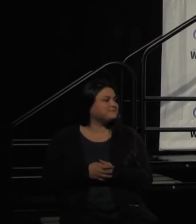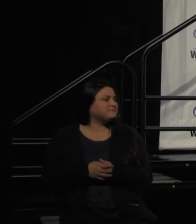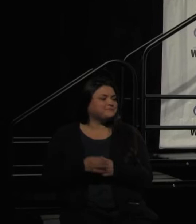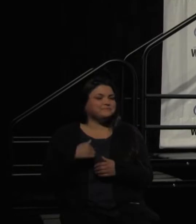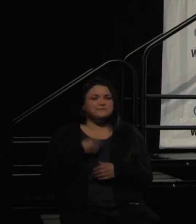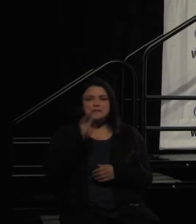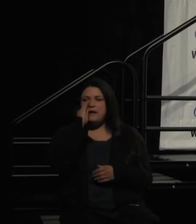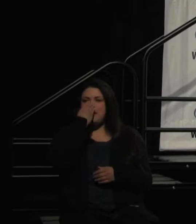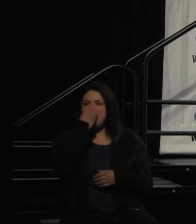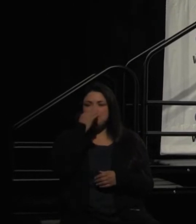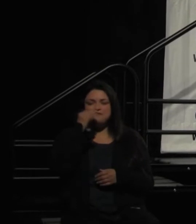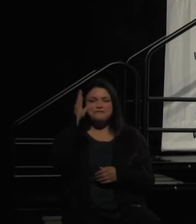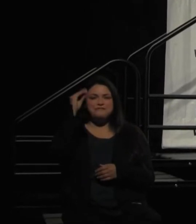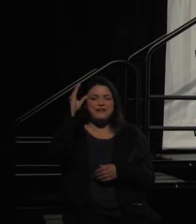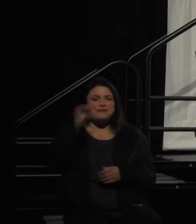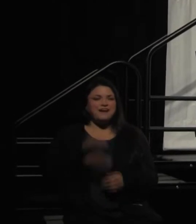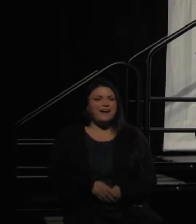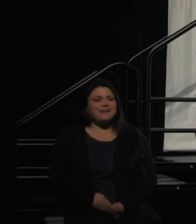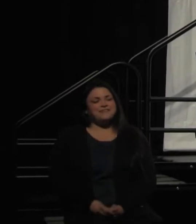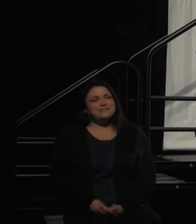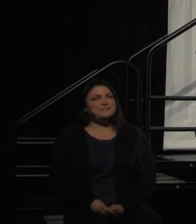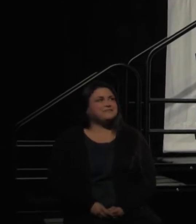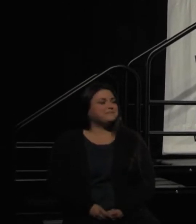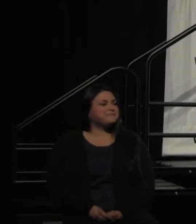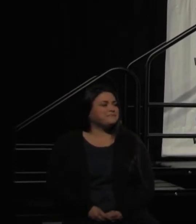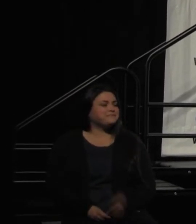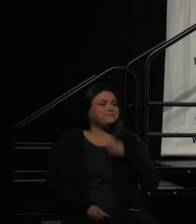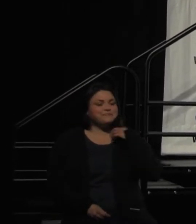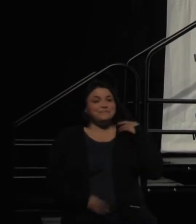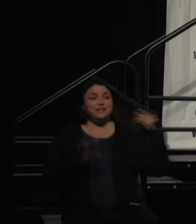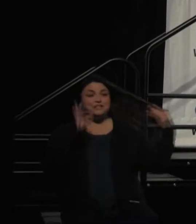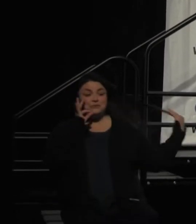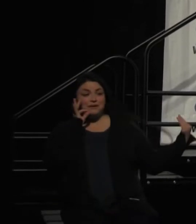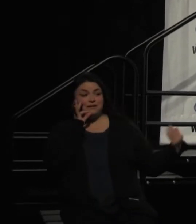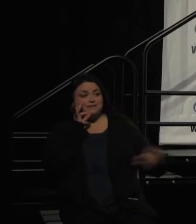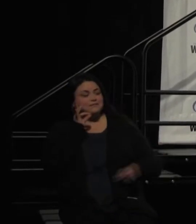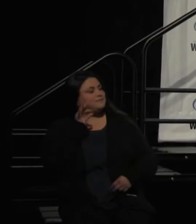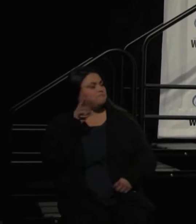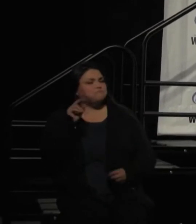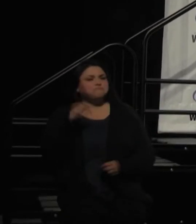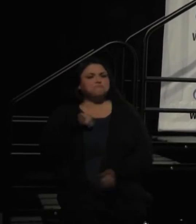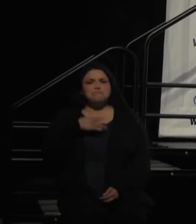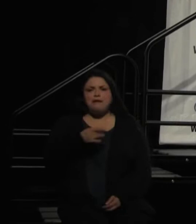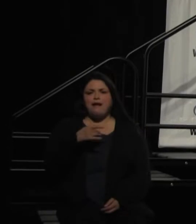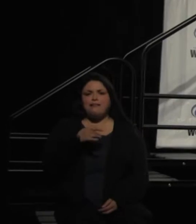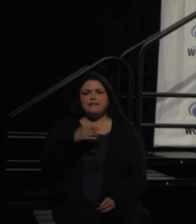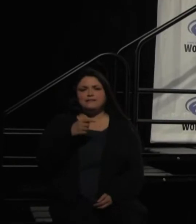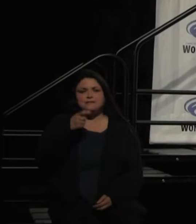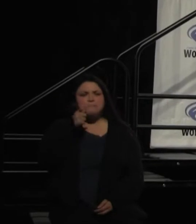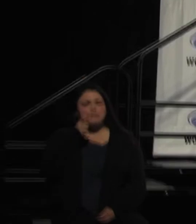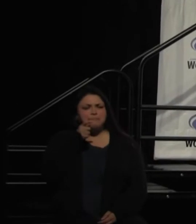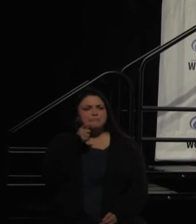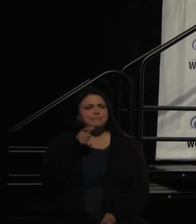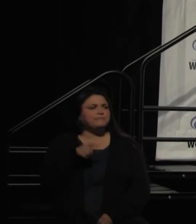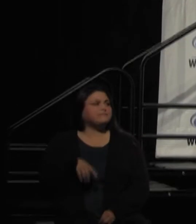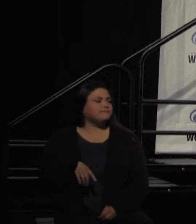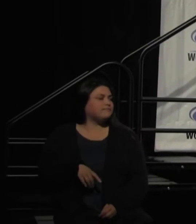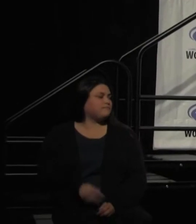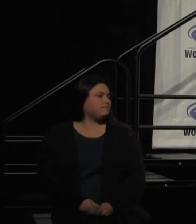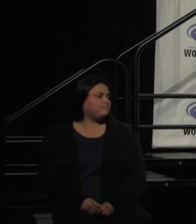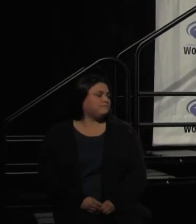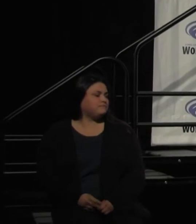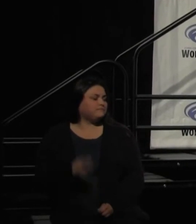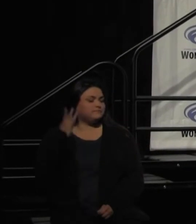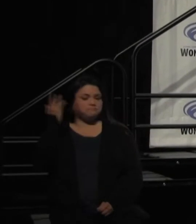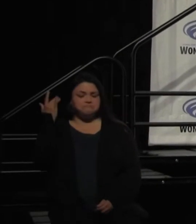a flower guy. Yeah, but like I'm a flower child. joint. No, I like a pipe. All right, fine. You know, Yeah. because